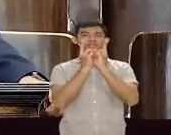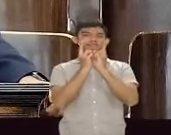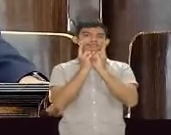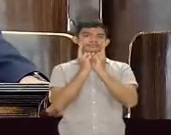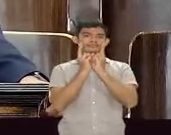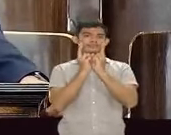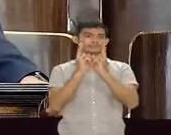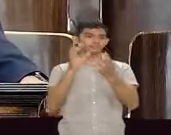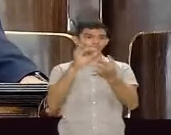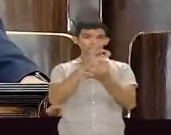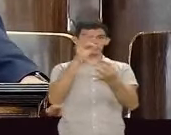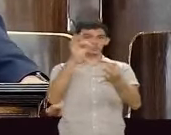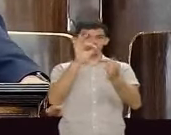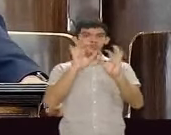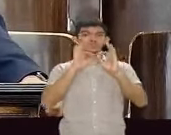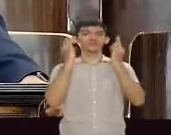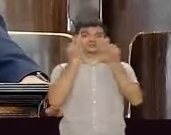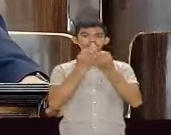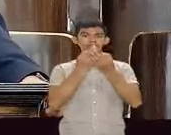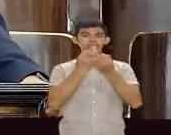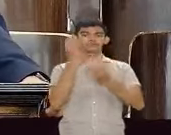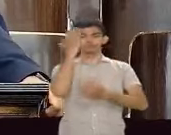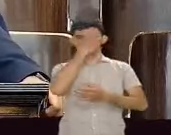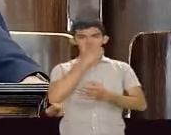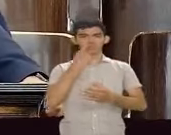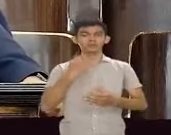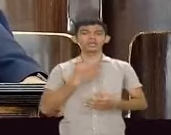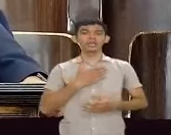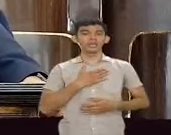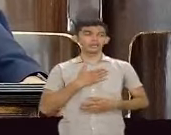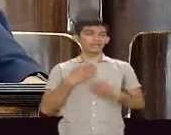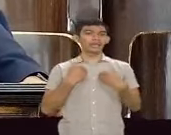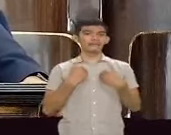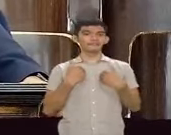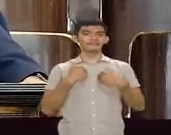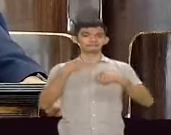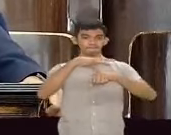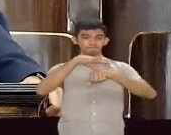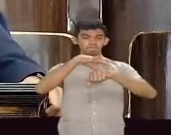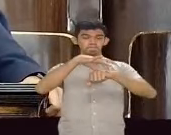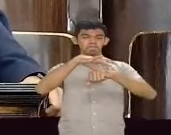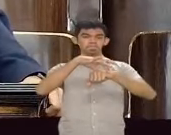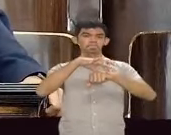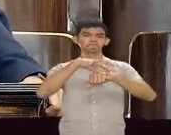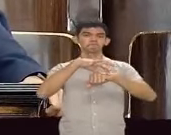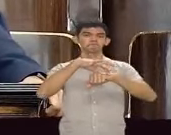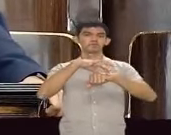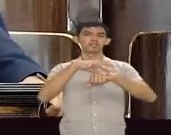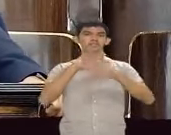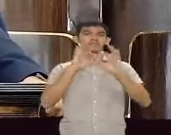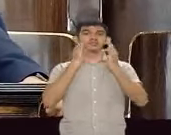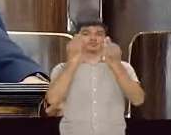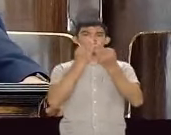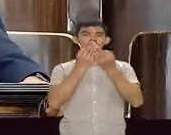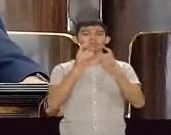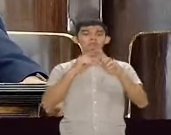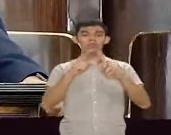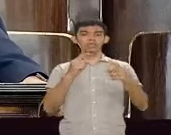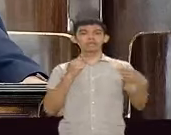about. Nindot ning naatay earthly family, but it hurts when our families are not united in Christ.